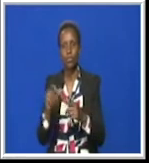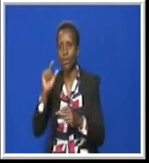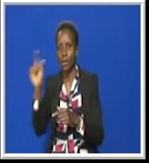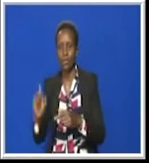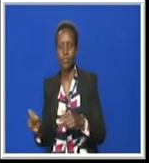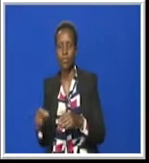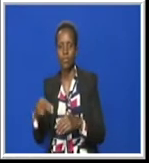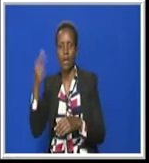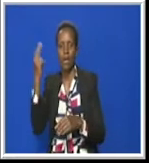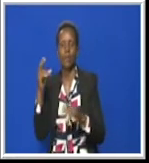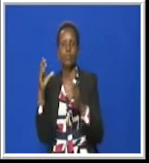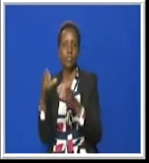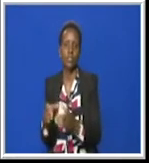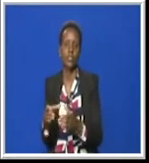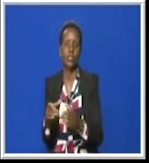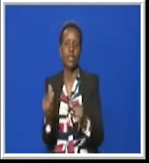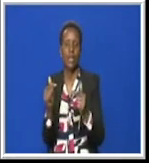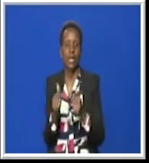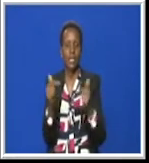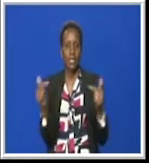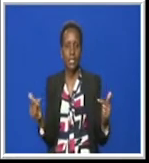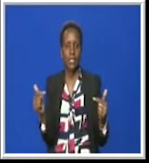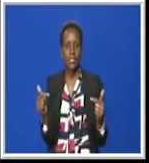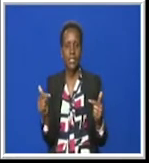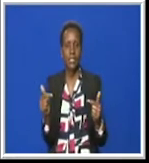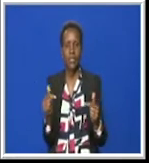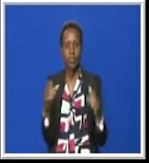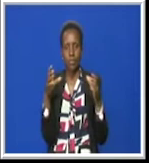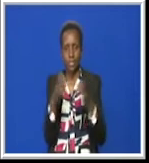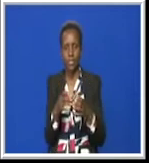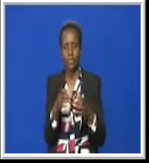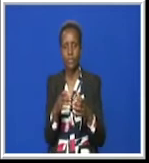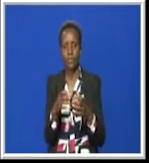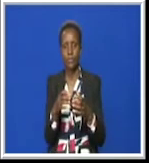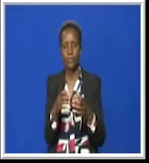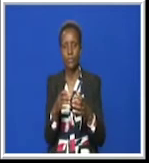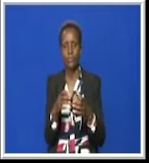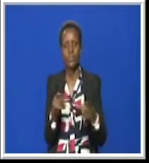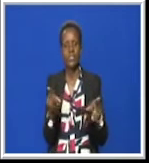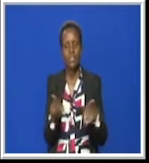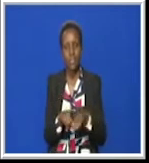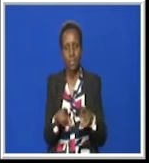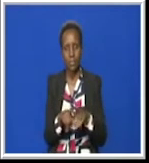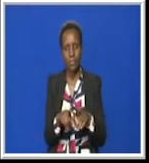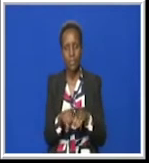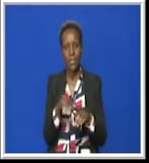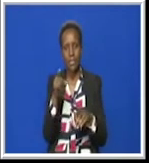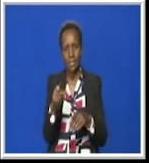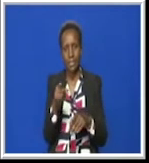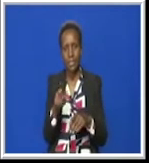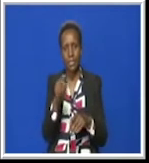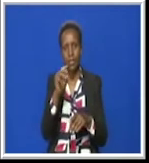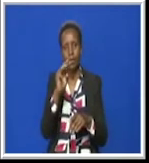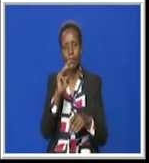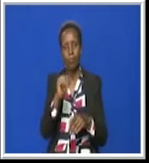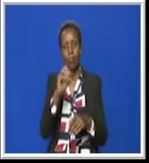higher concentration against a concentration gradient. And the fact that these molecules or